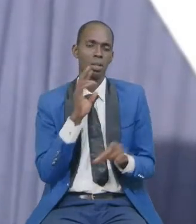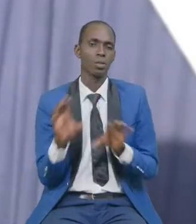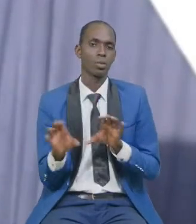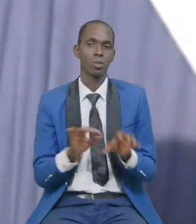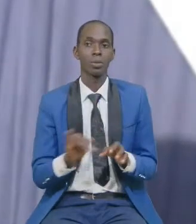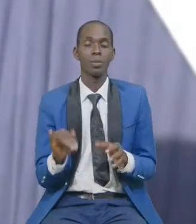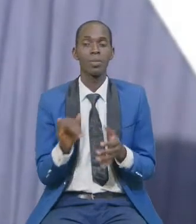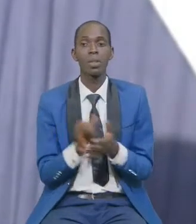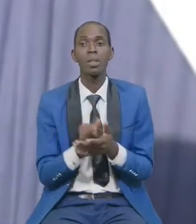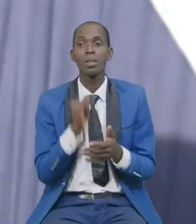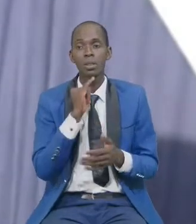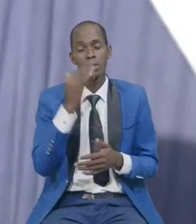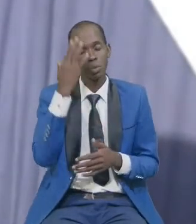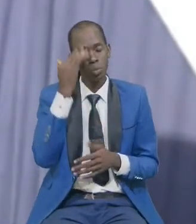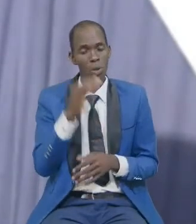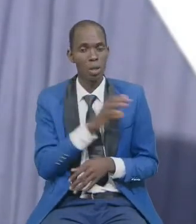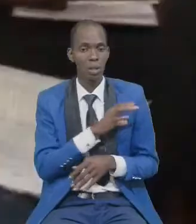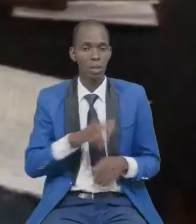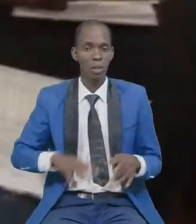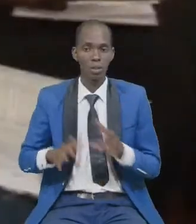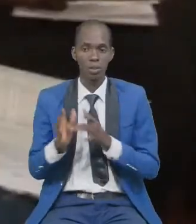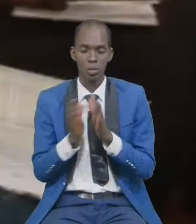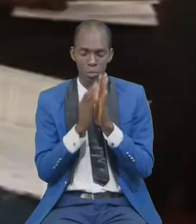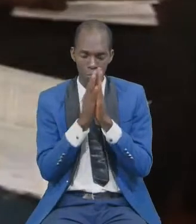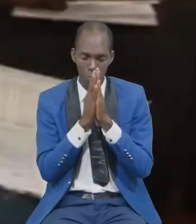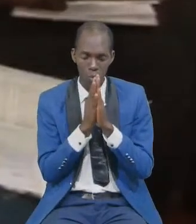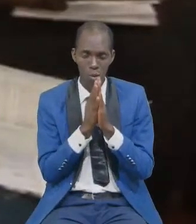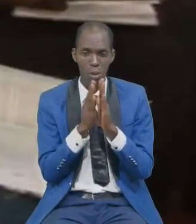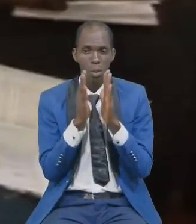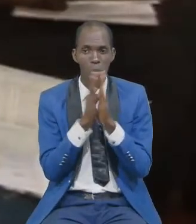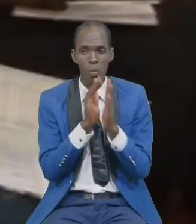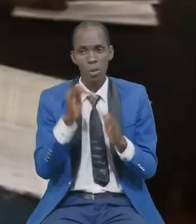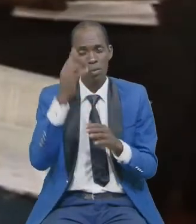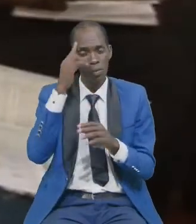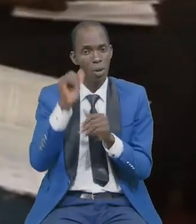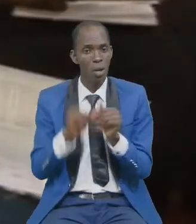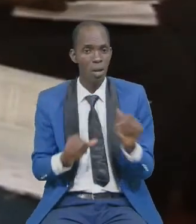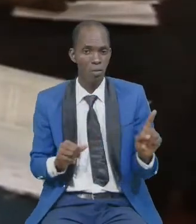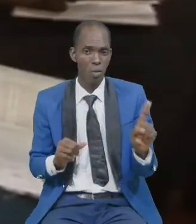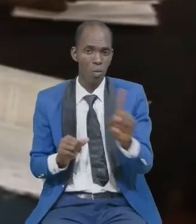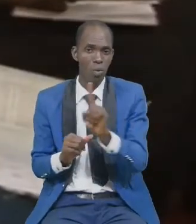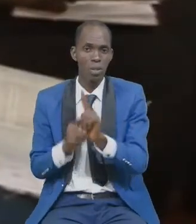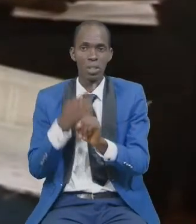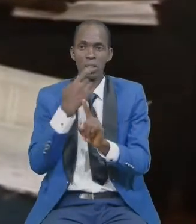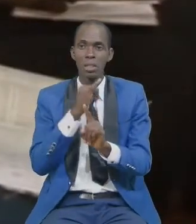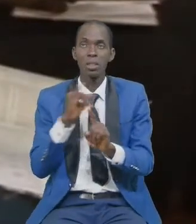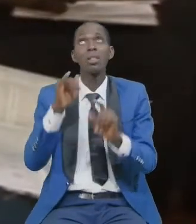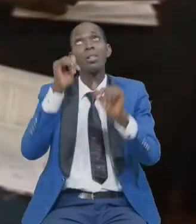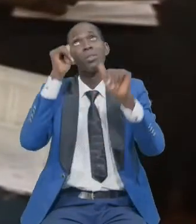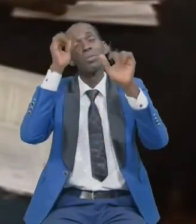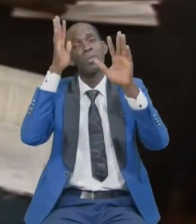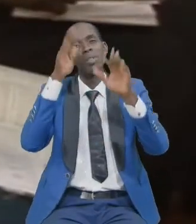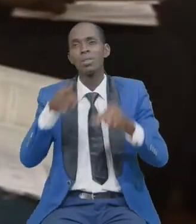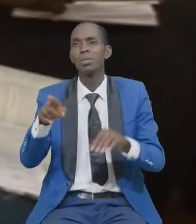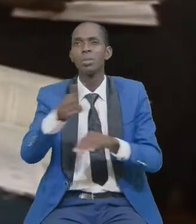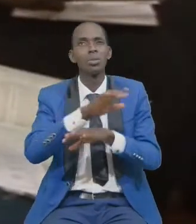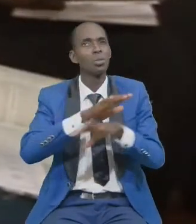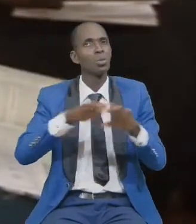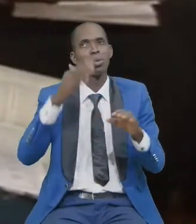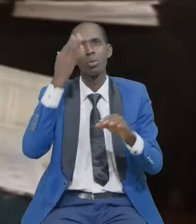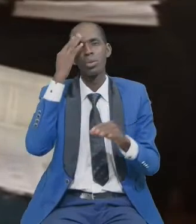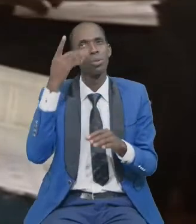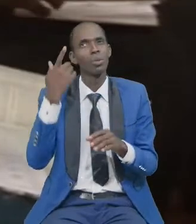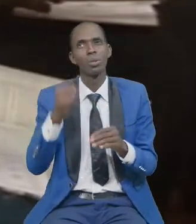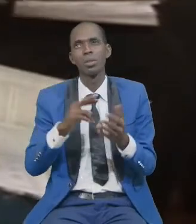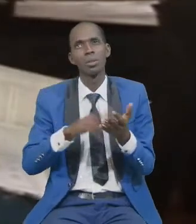prayed. And he's praying for everyone. And he's saying, Father, they don't know the consequence